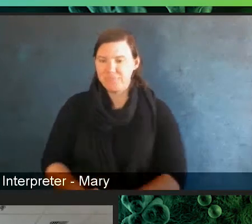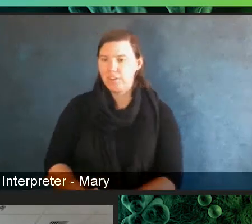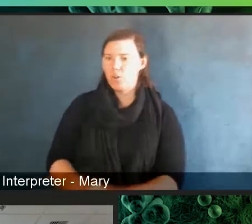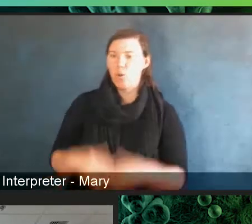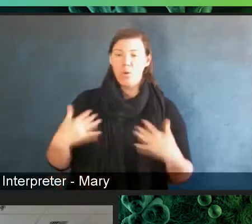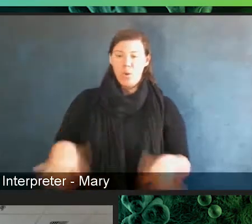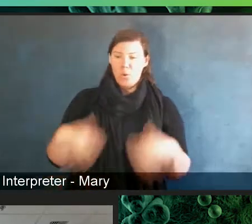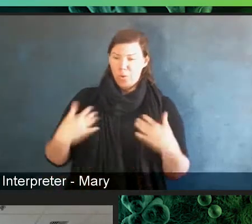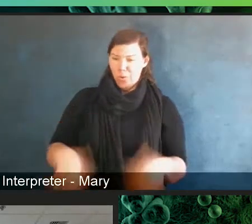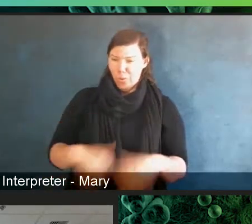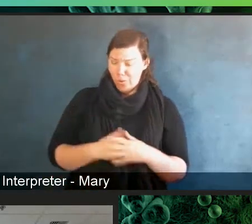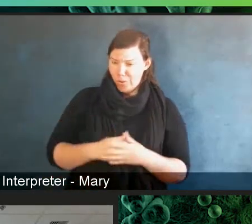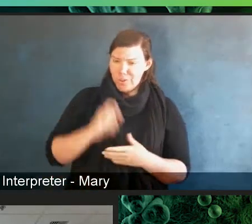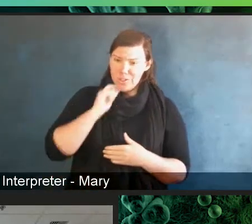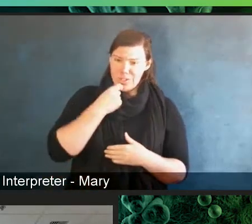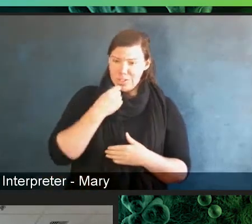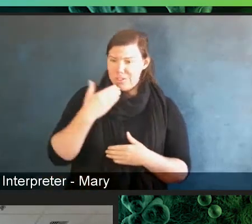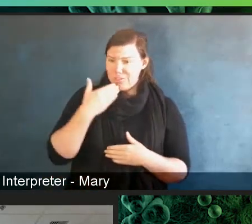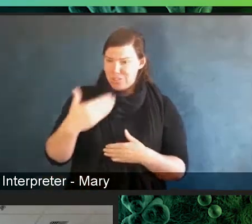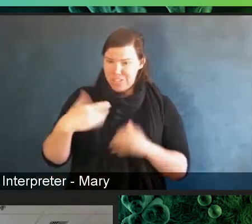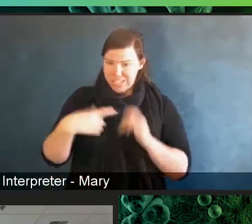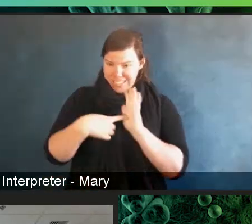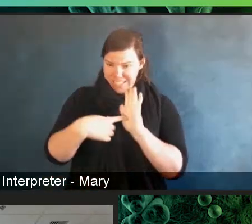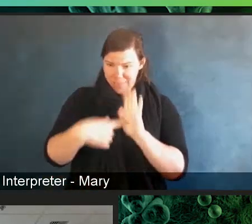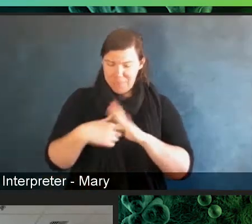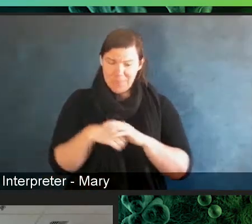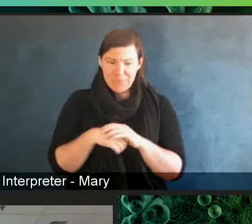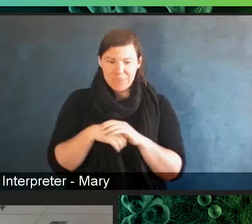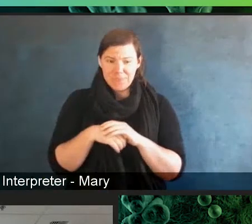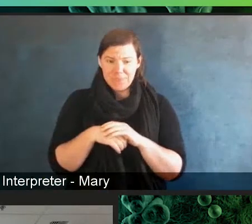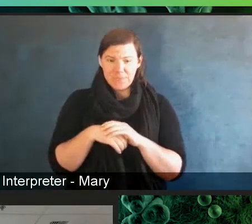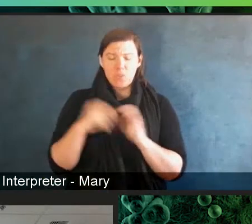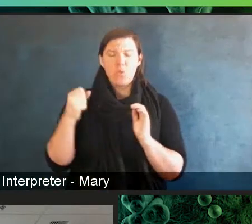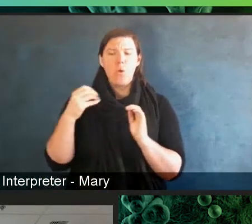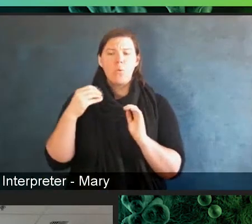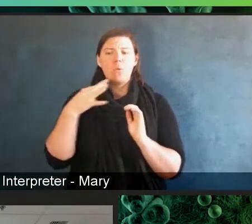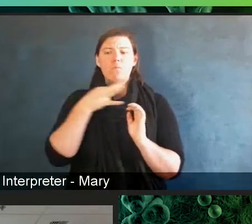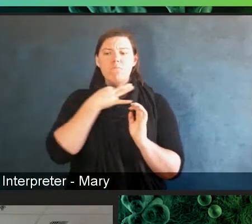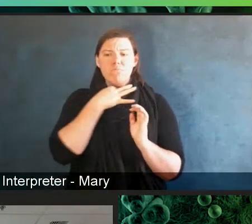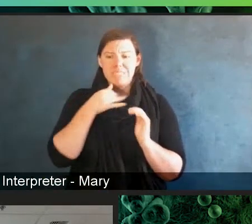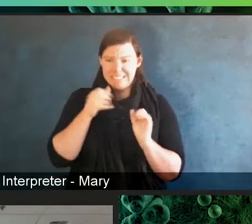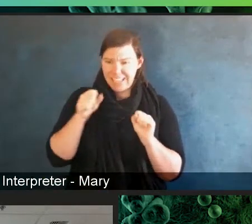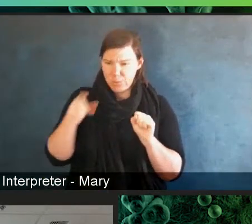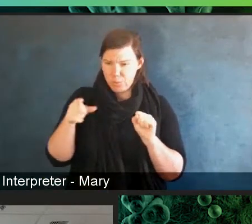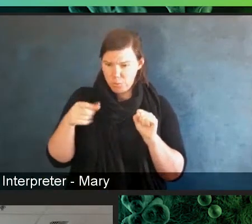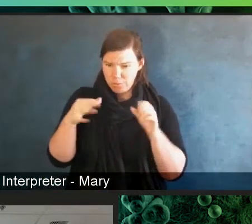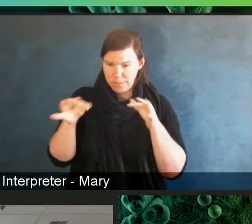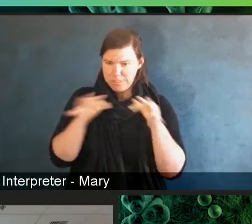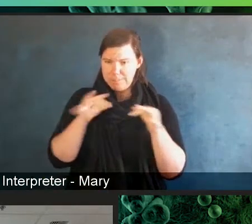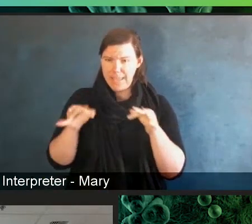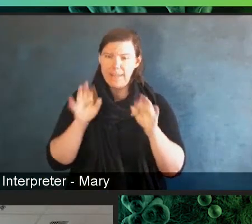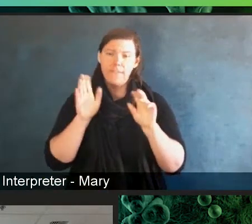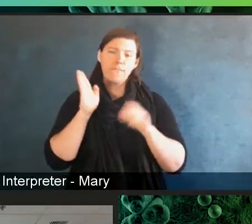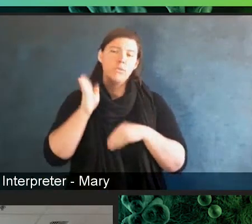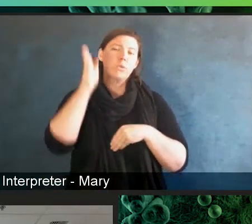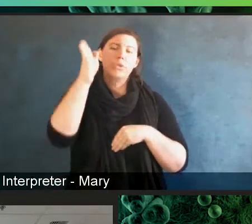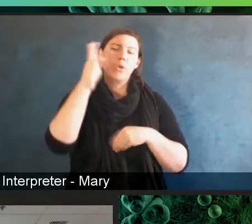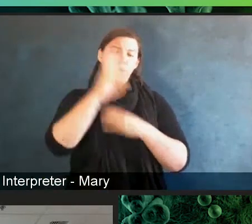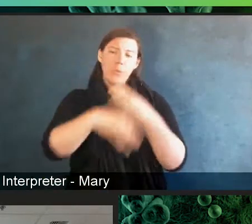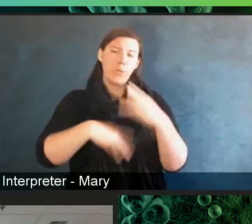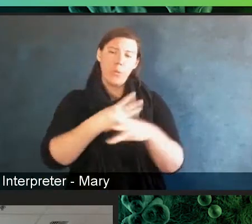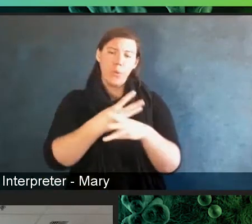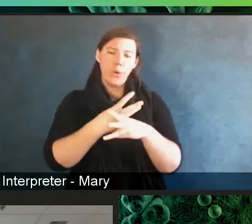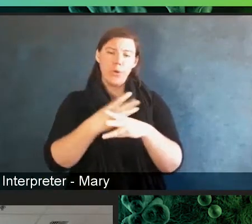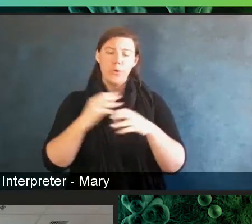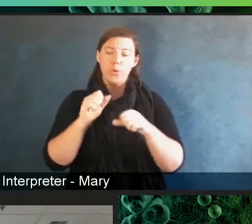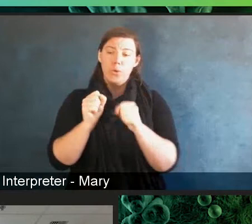of computer modeling. Can you talk about, do you see a world where computer modeling would be used to make CryoEM